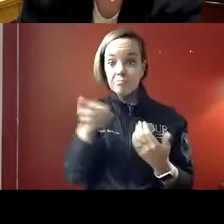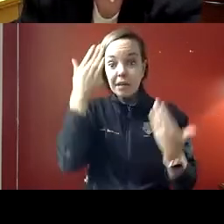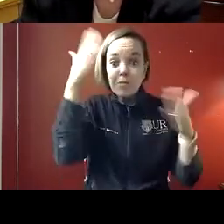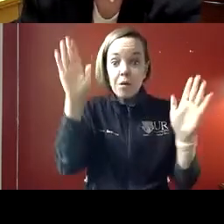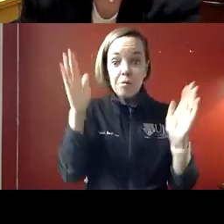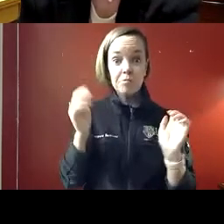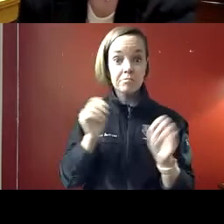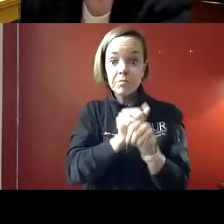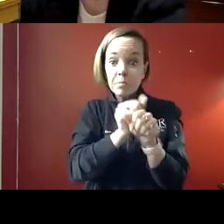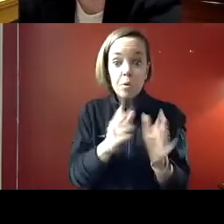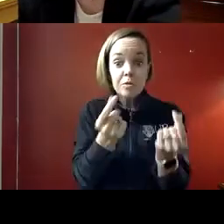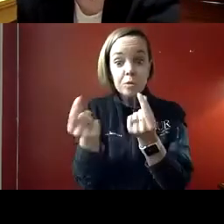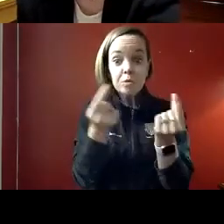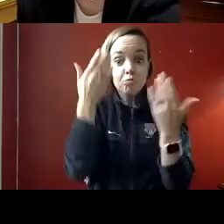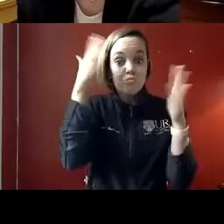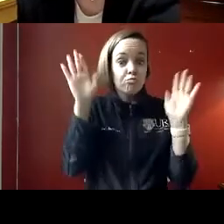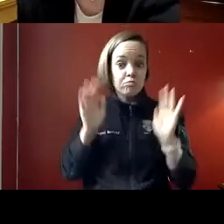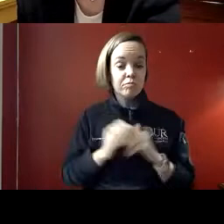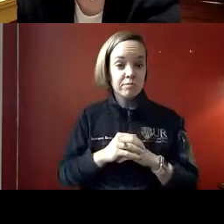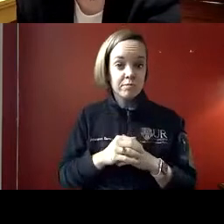are doing.